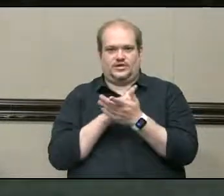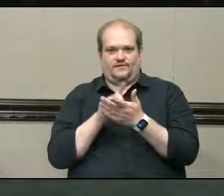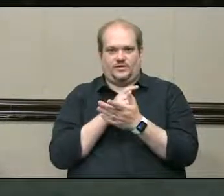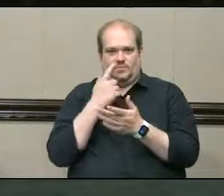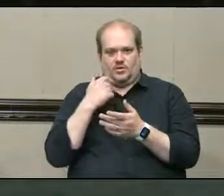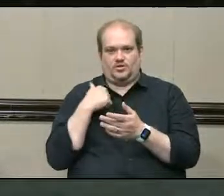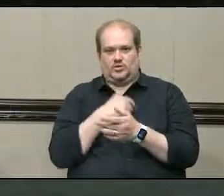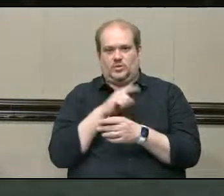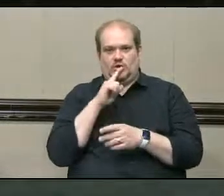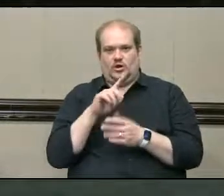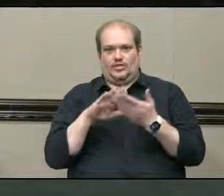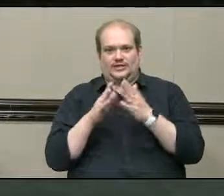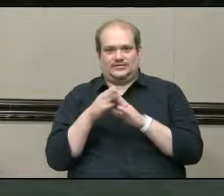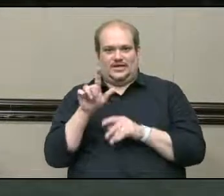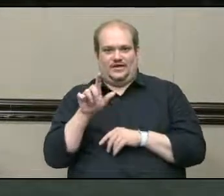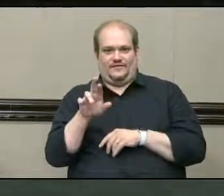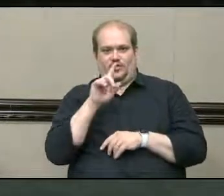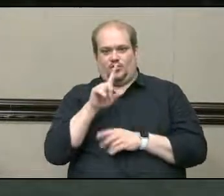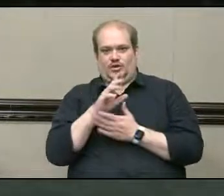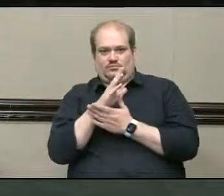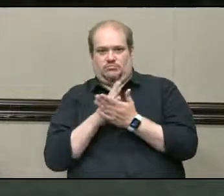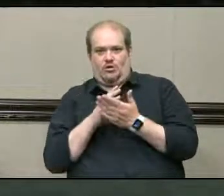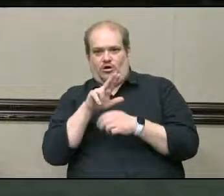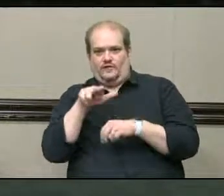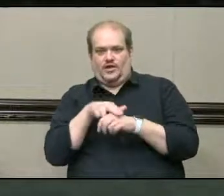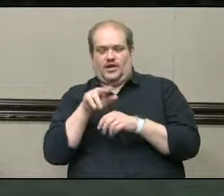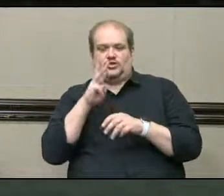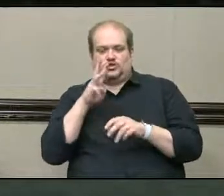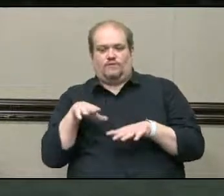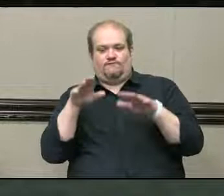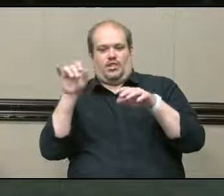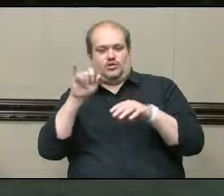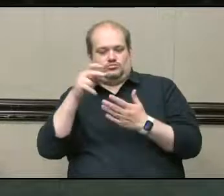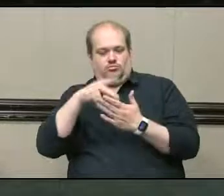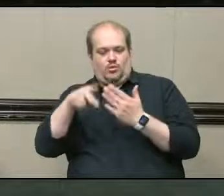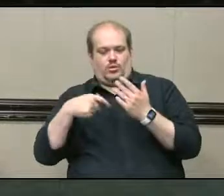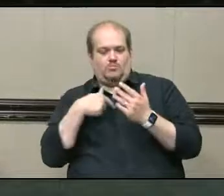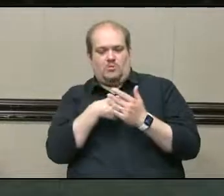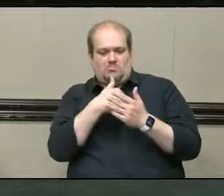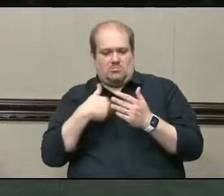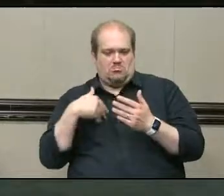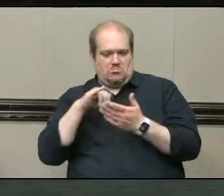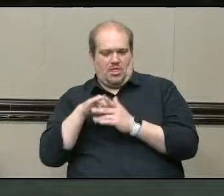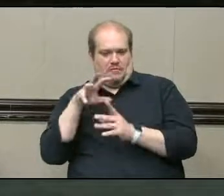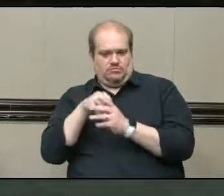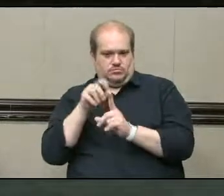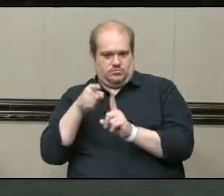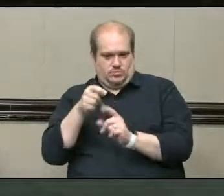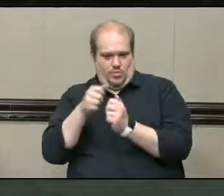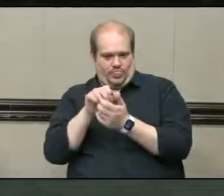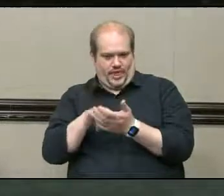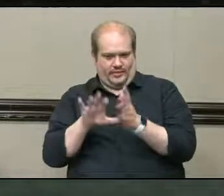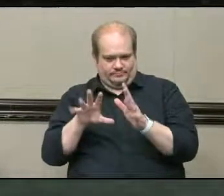definitions because the City of Little Rock is part of the National Flood Insurance Program. We are members of that and participated in